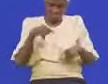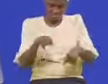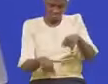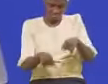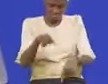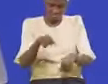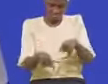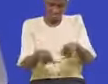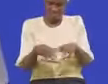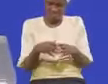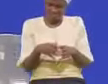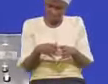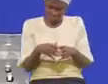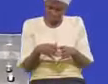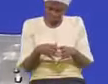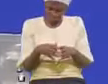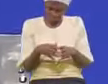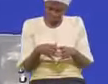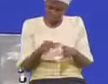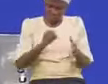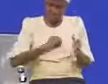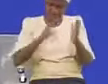amesho kpliwa mado gbera rota